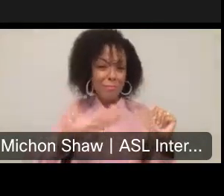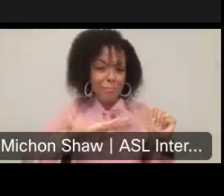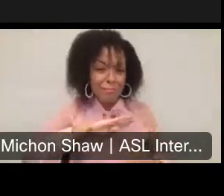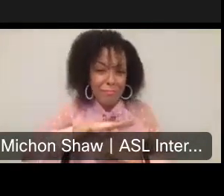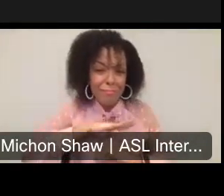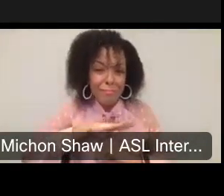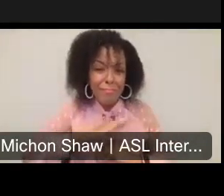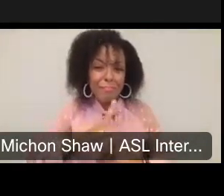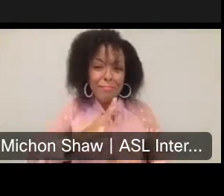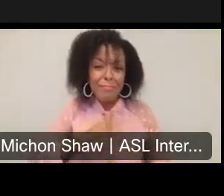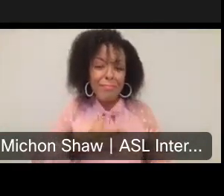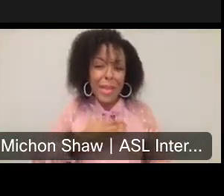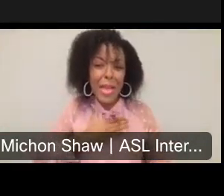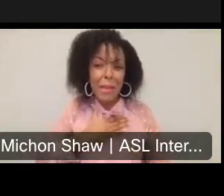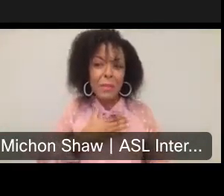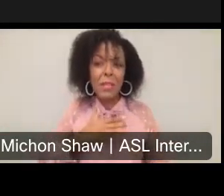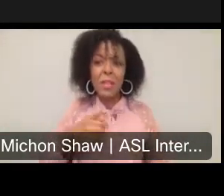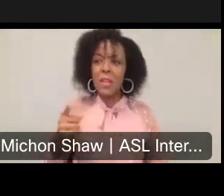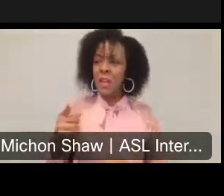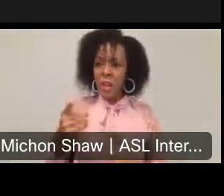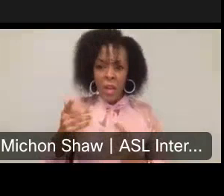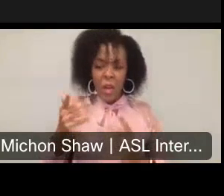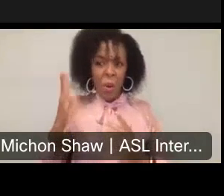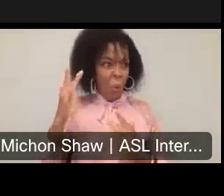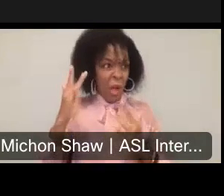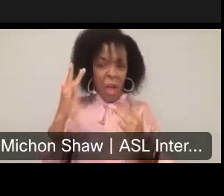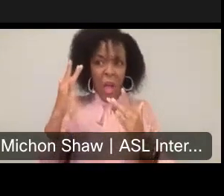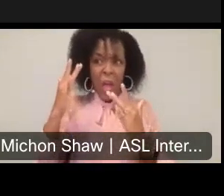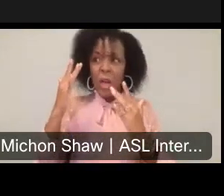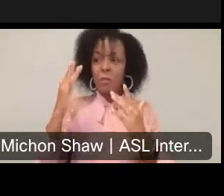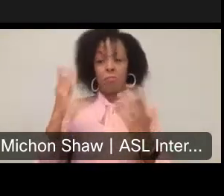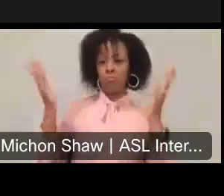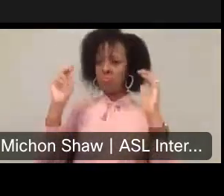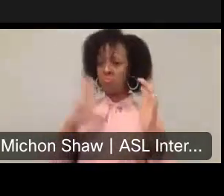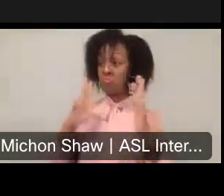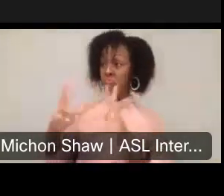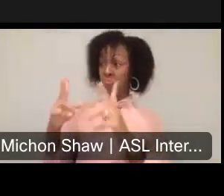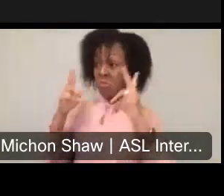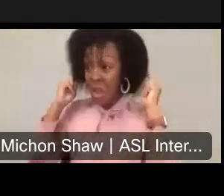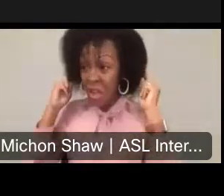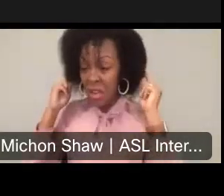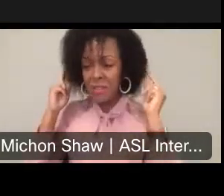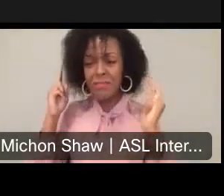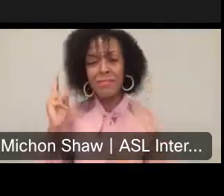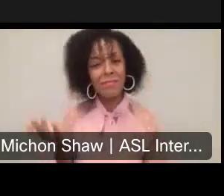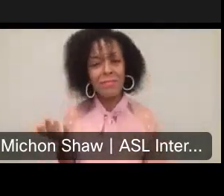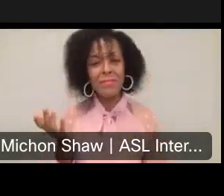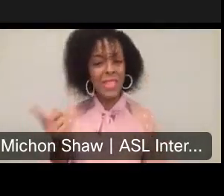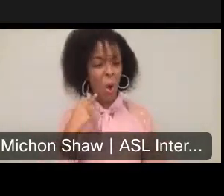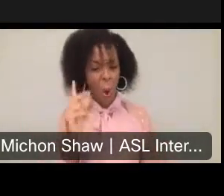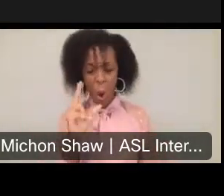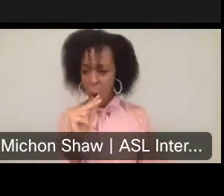well, why do I have to do that? I don't want to do that. They said, well, then let's cut it off in public. And he said, oh, no, we're going to pin this